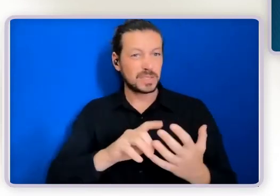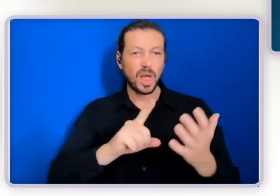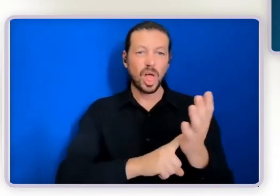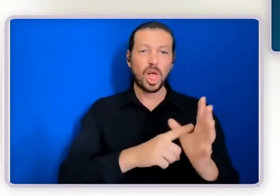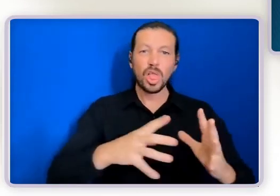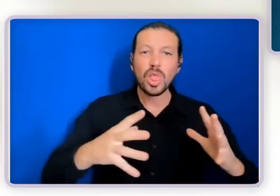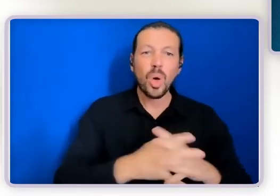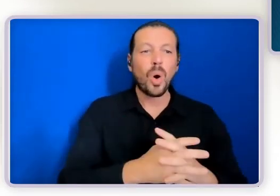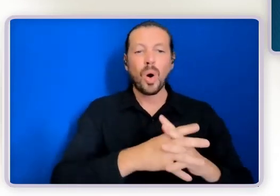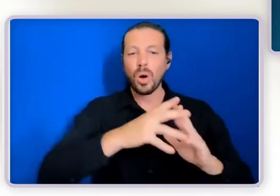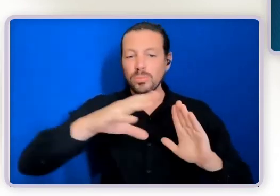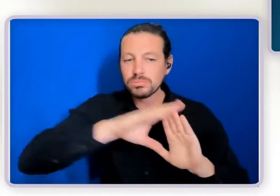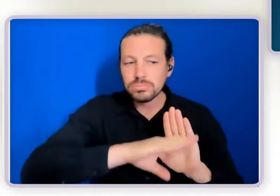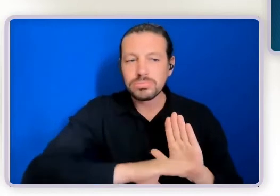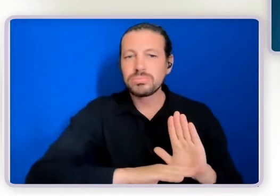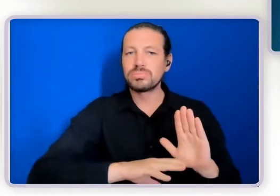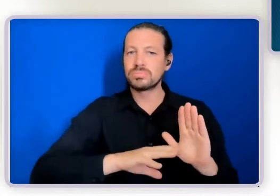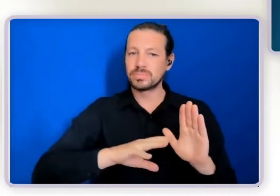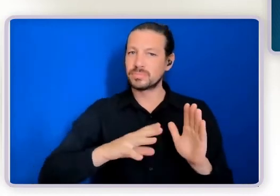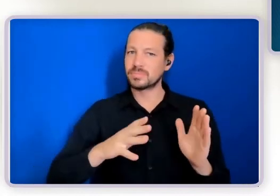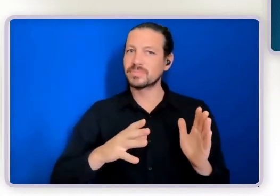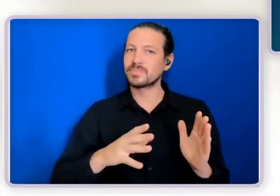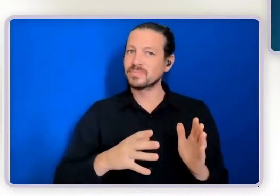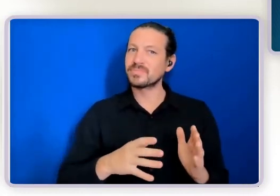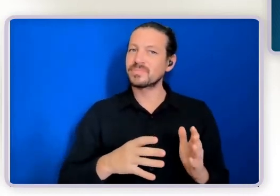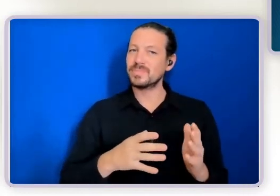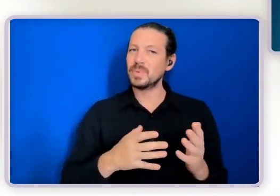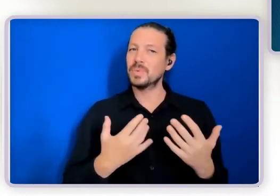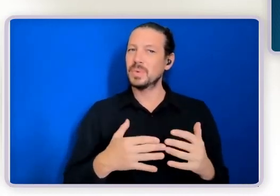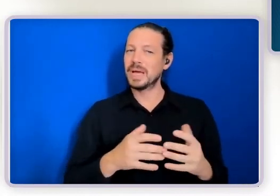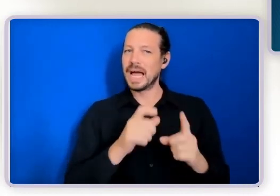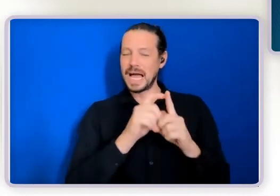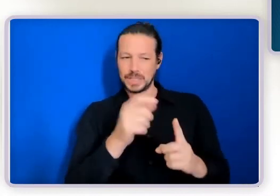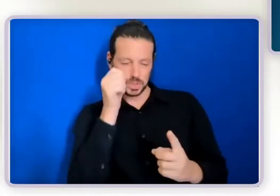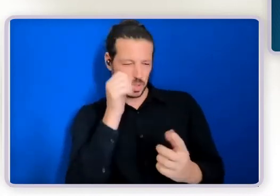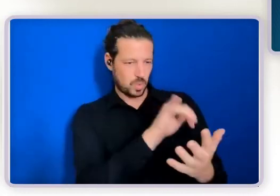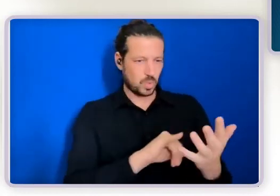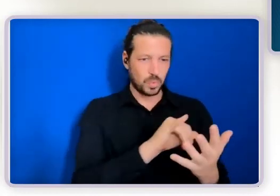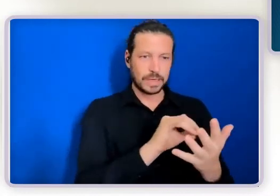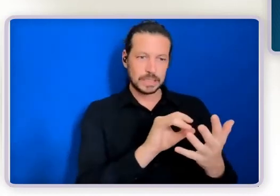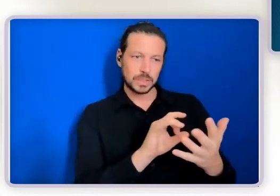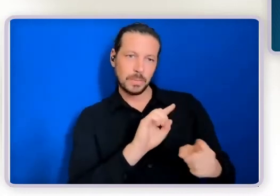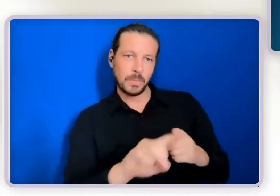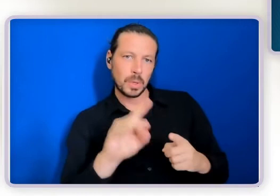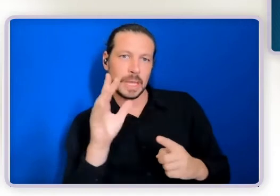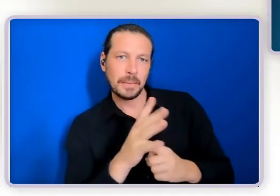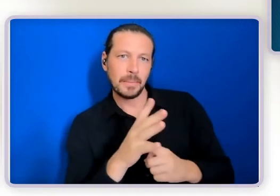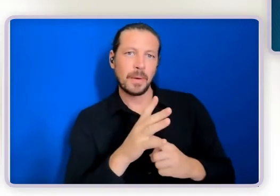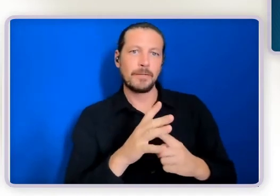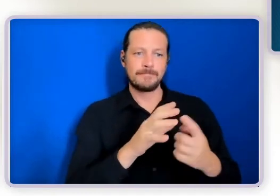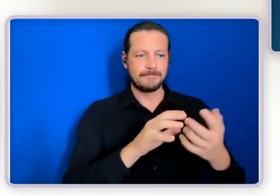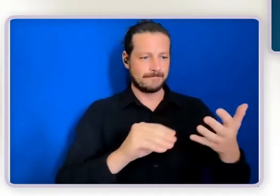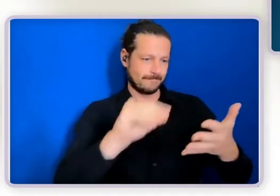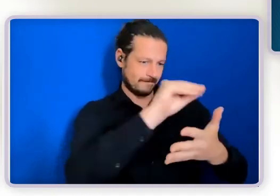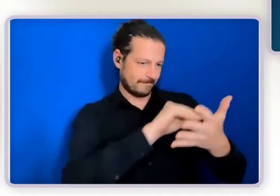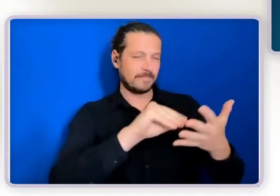and how you work out which one to take notice of. It's really quite difficult. Are any of